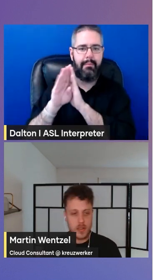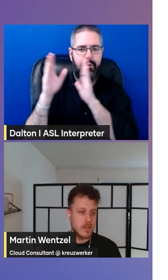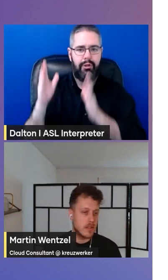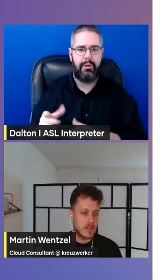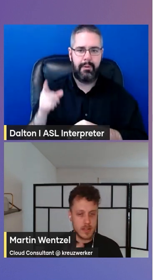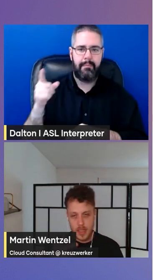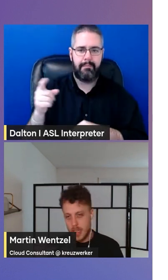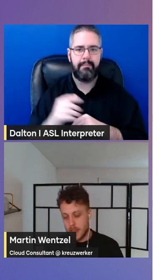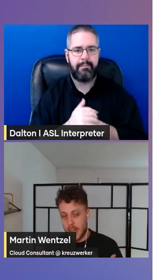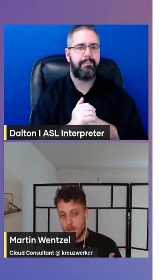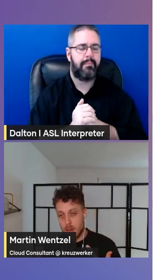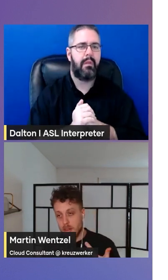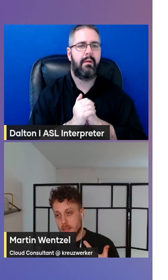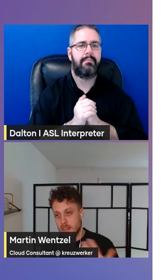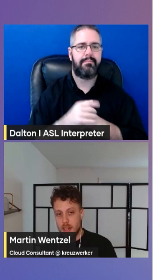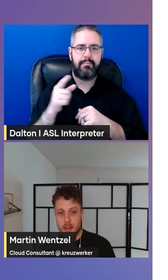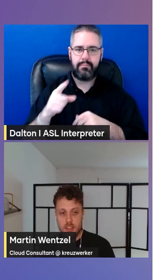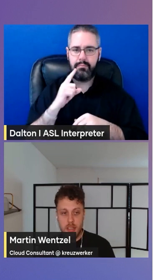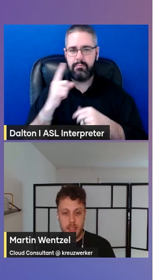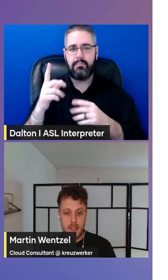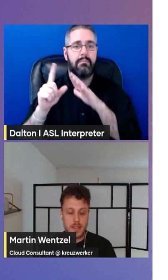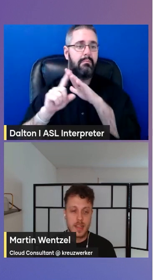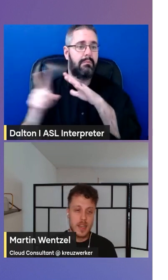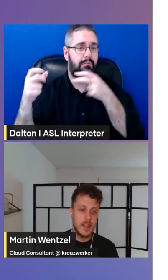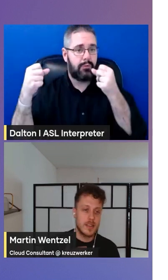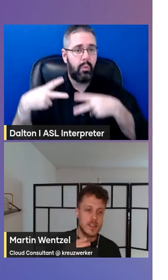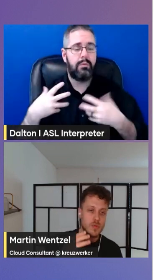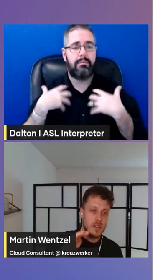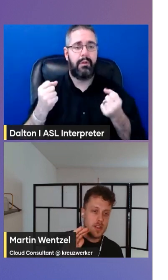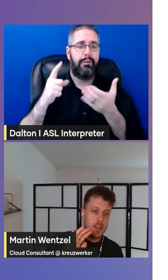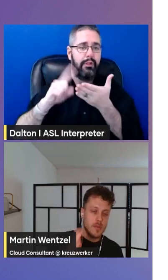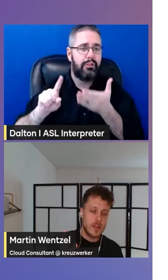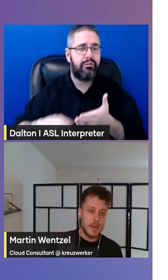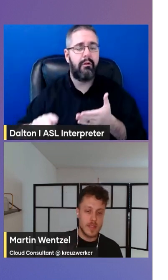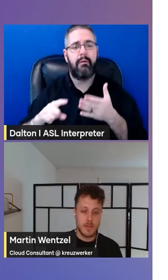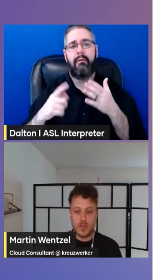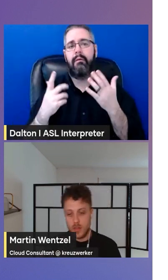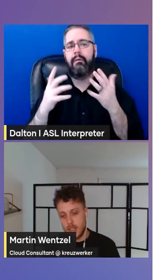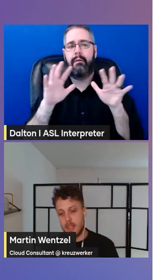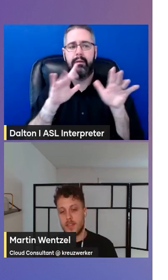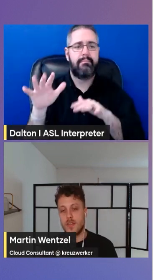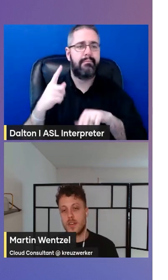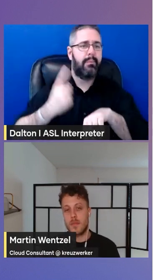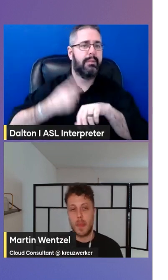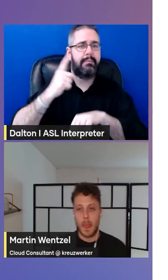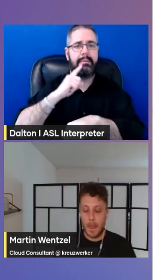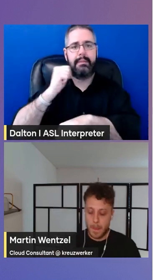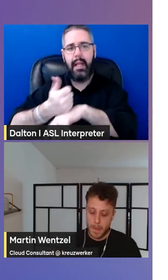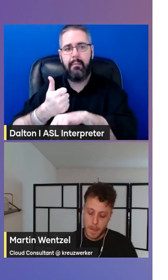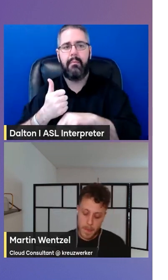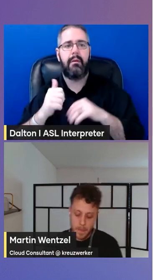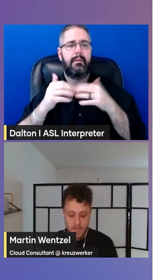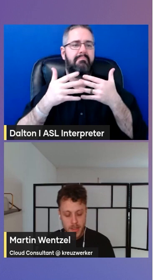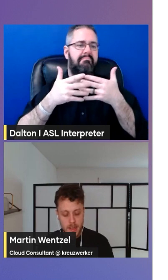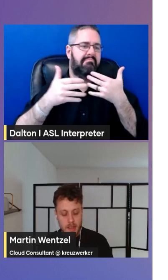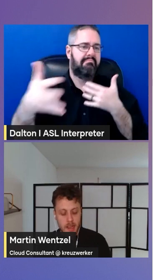Active codes, timeouts, health checks, is it a one-time setup or not, and so on.